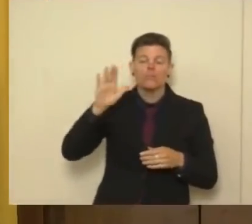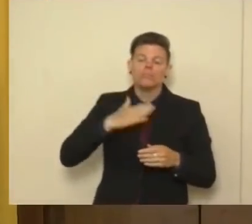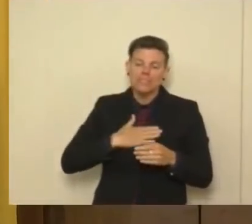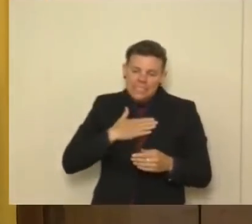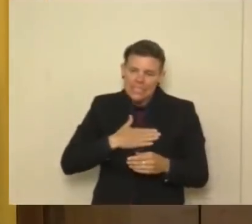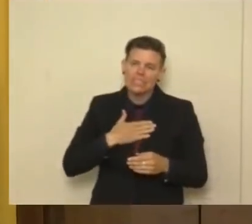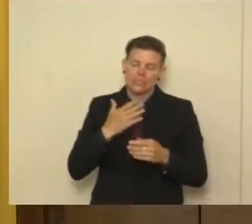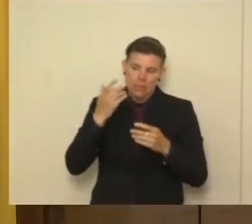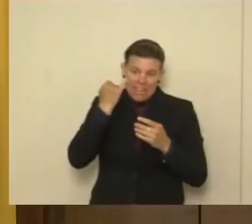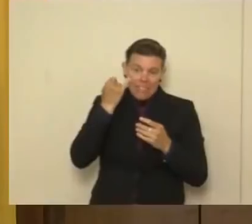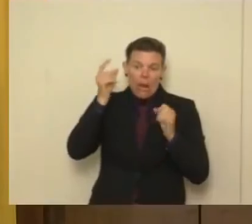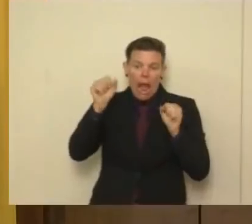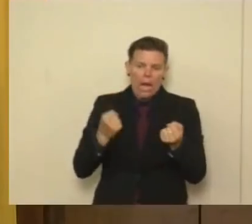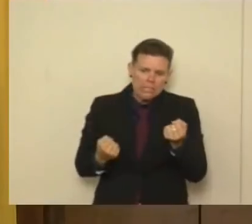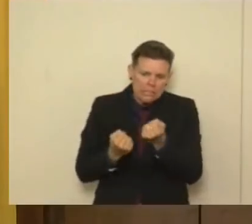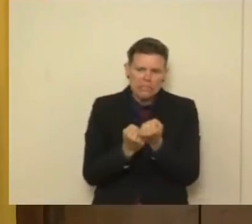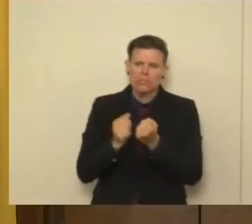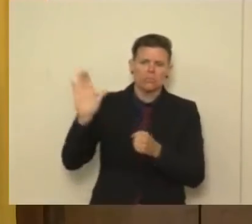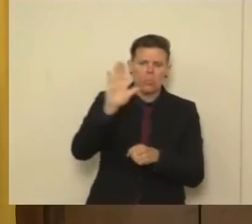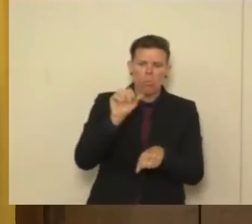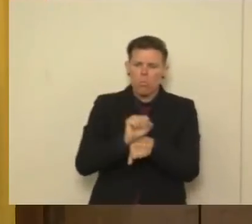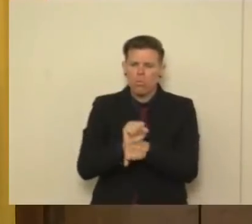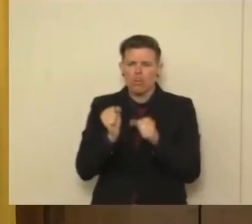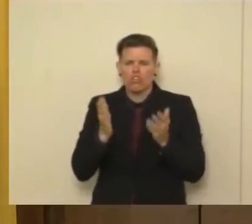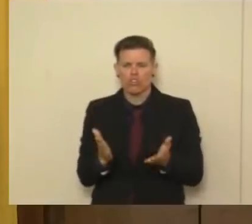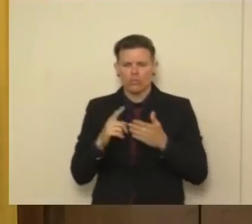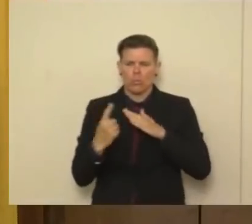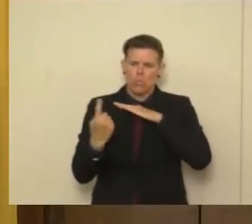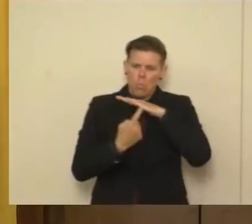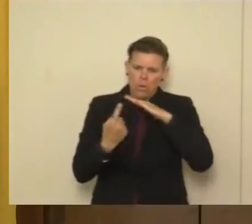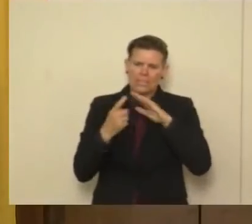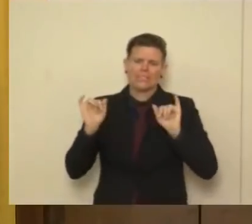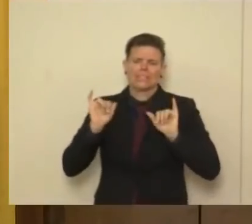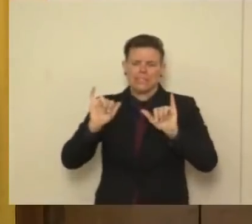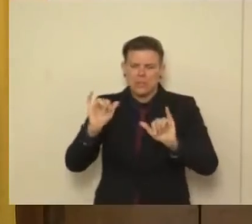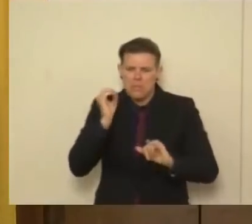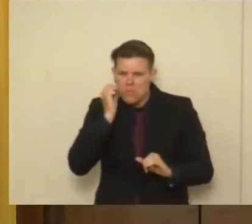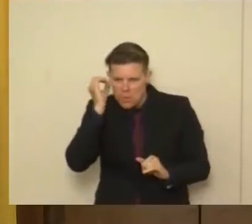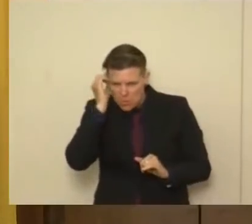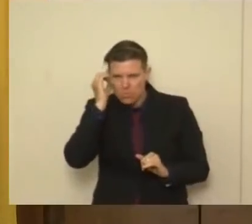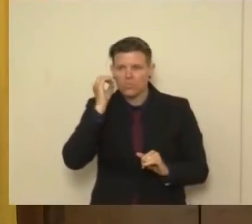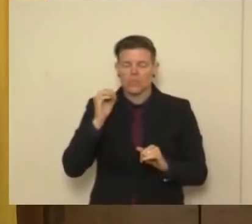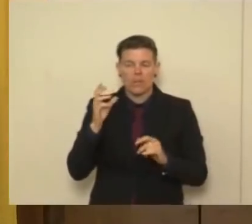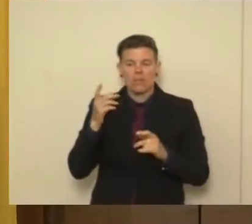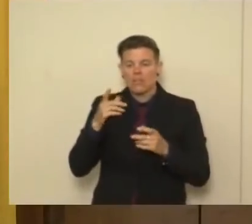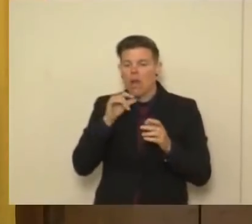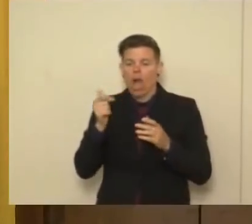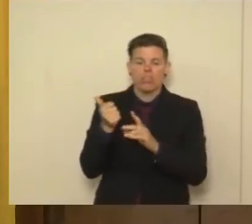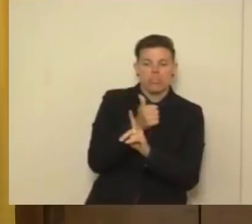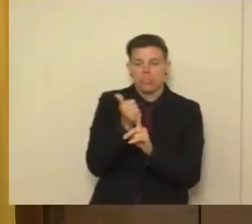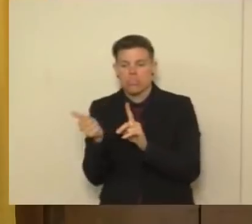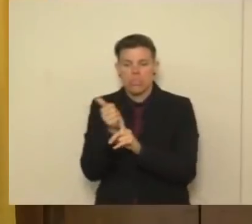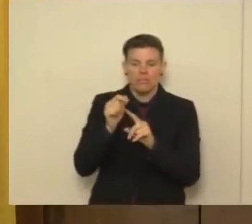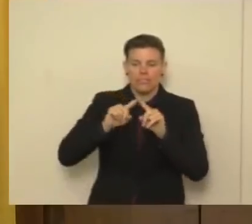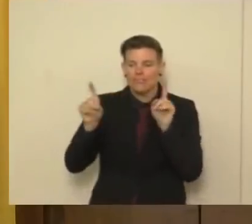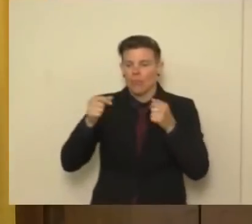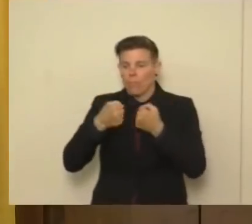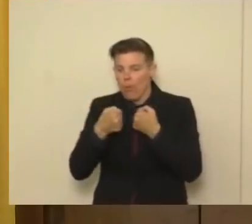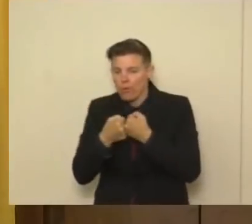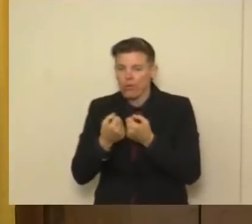support to telework from home who are commuting from out of state, Texas border, Colorado border, Arizona,